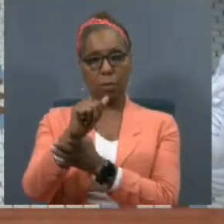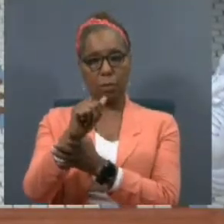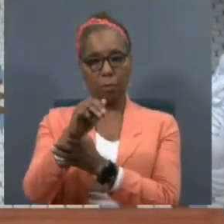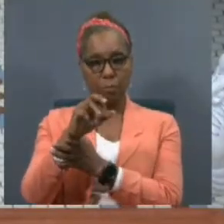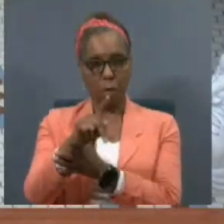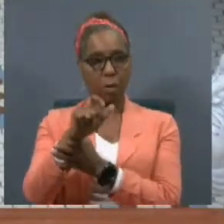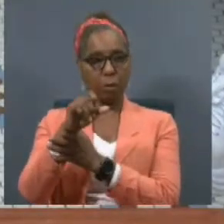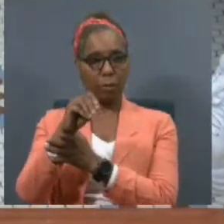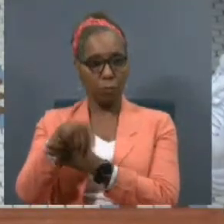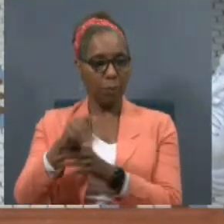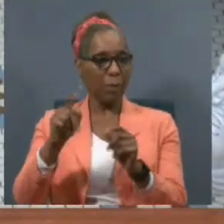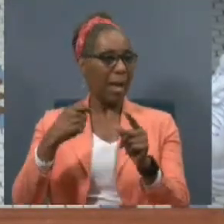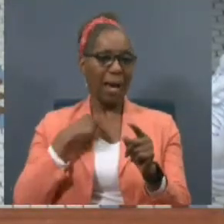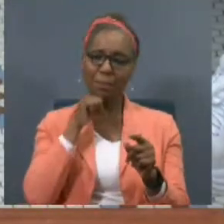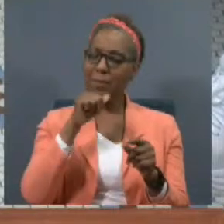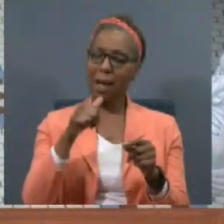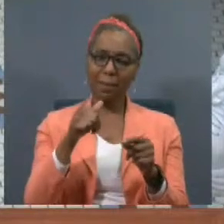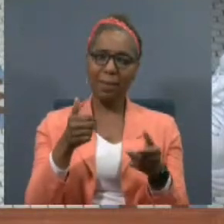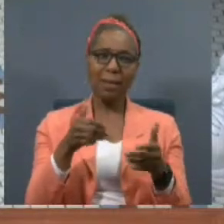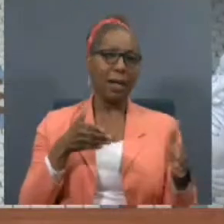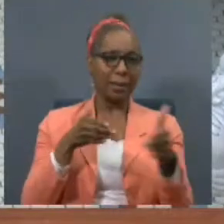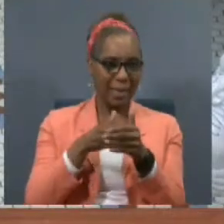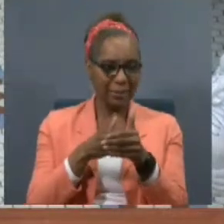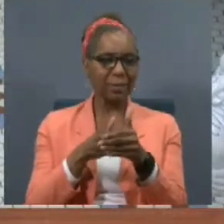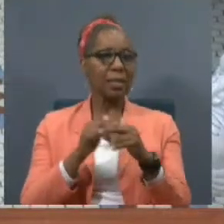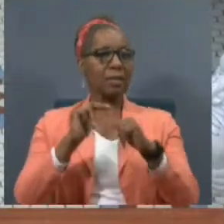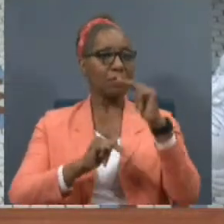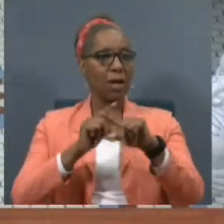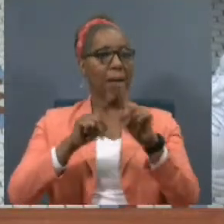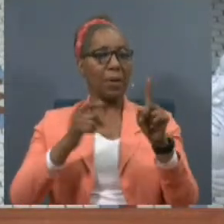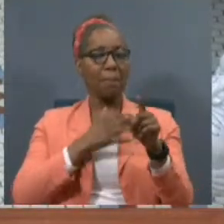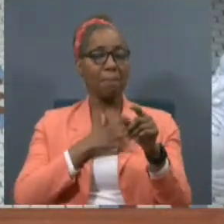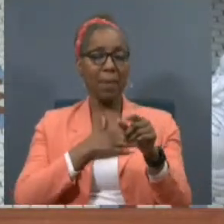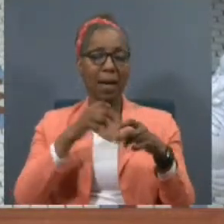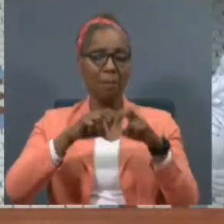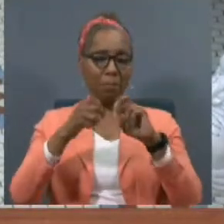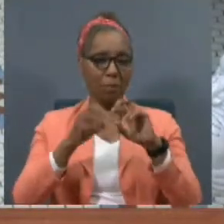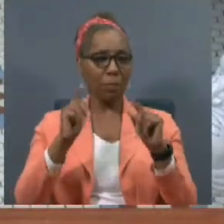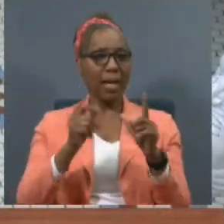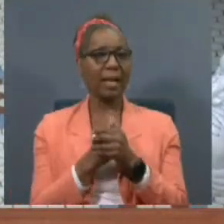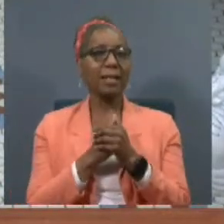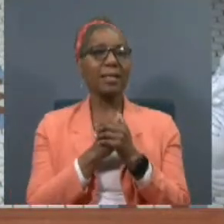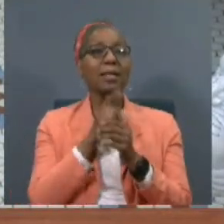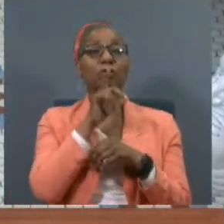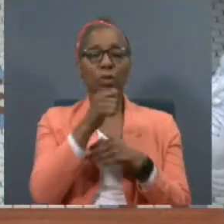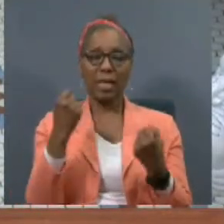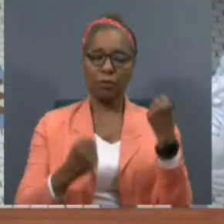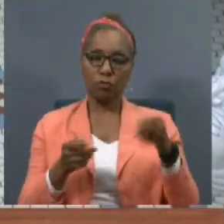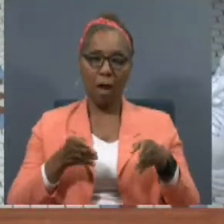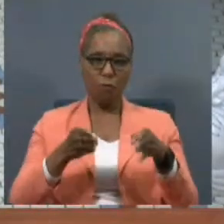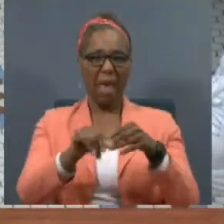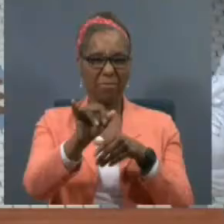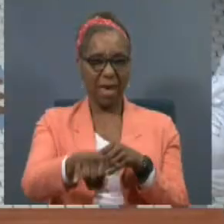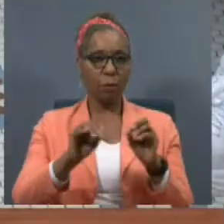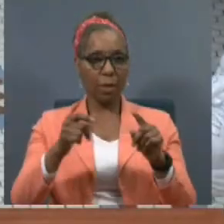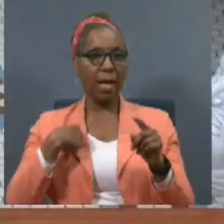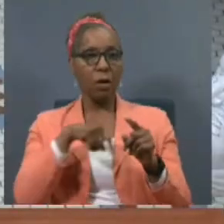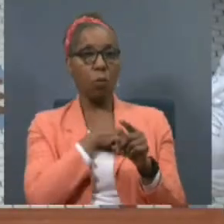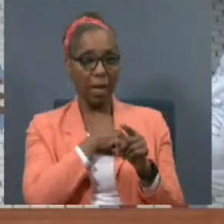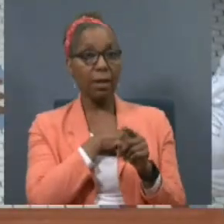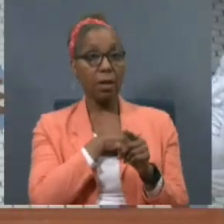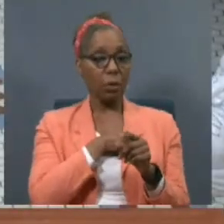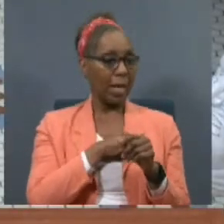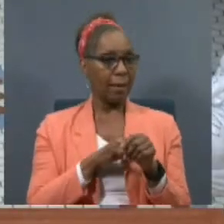against the facility like my other neighbors have said. The biggest problem itself is actually the driveway. So we are looking at,